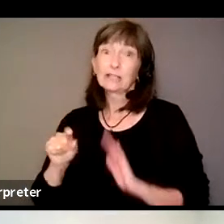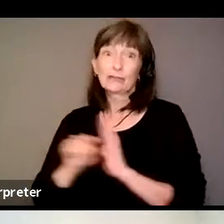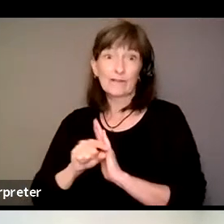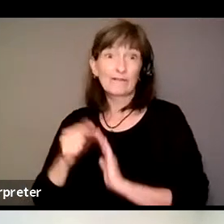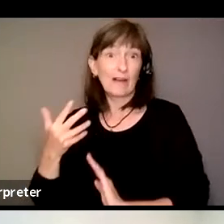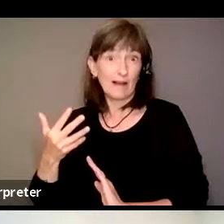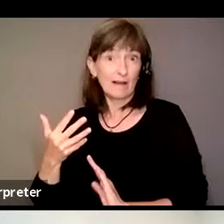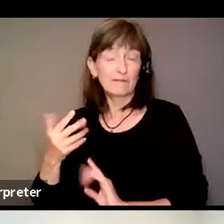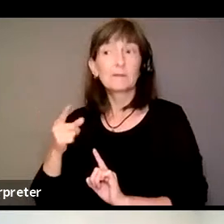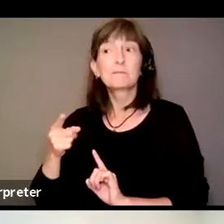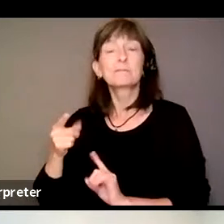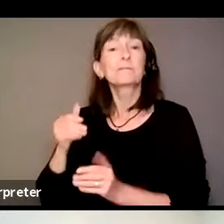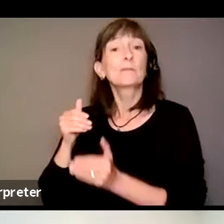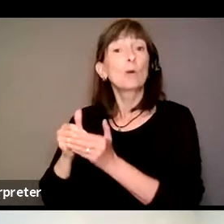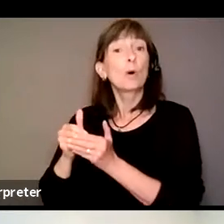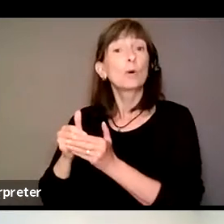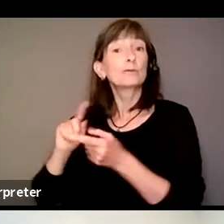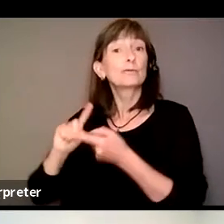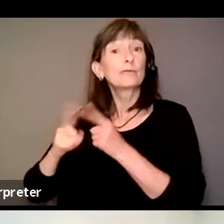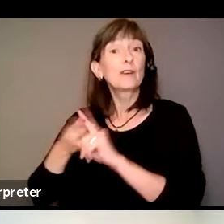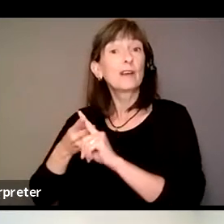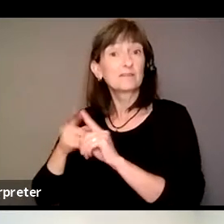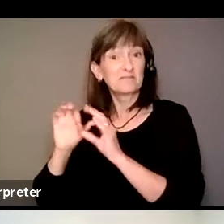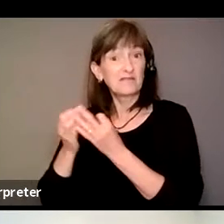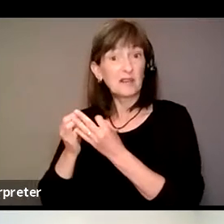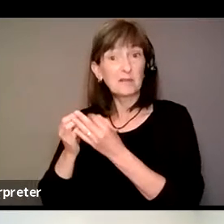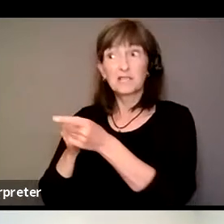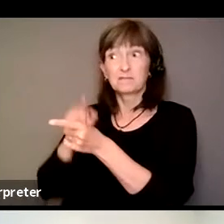close friend of a family ran for politics,